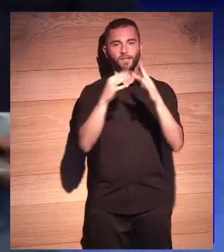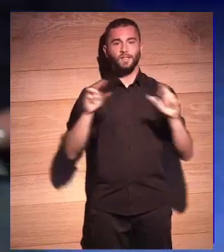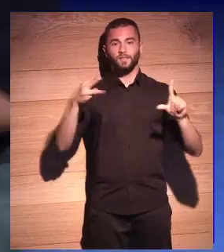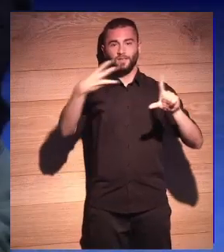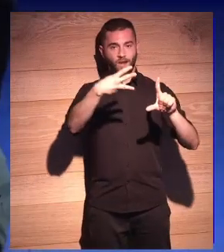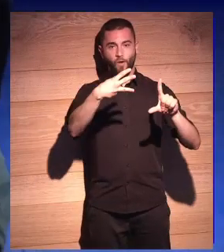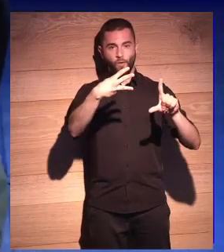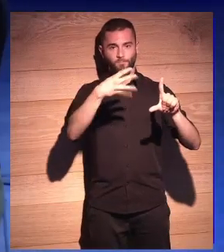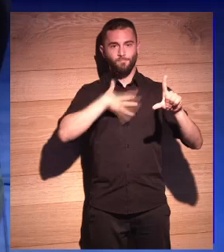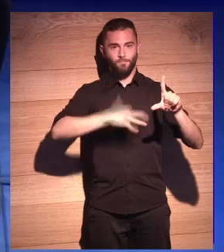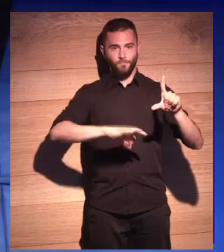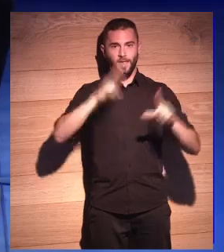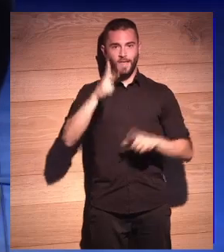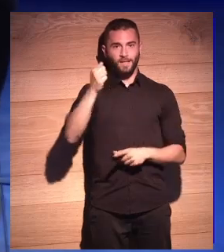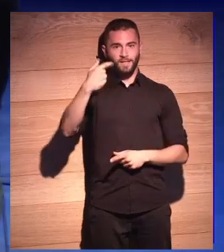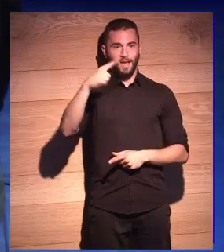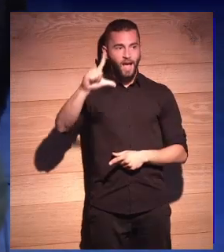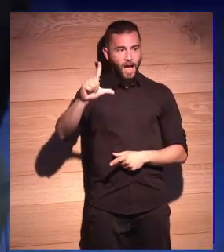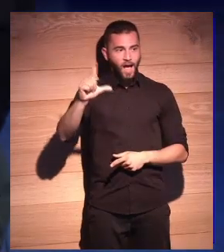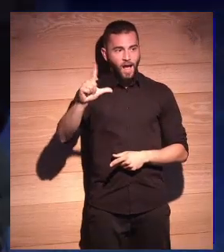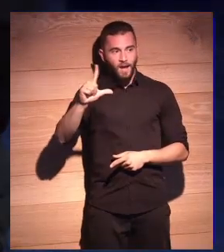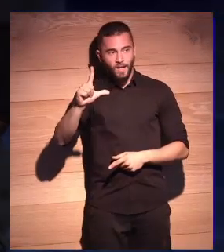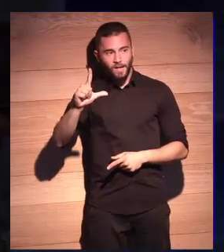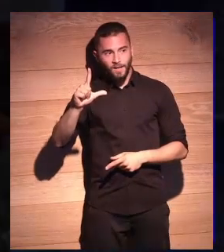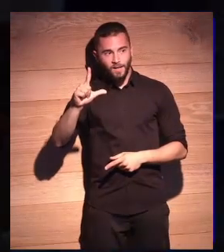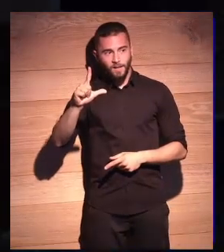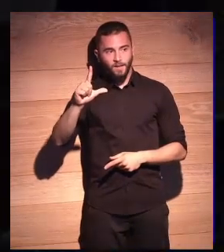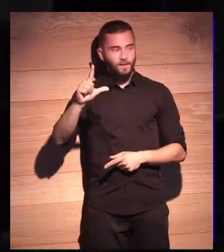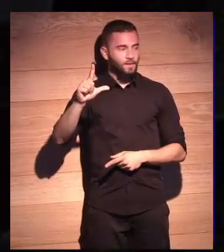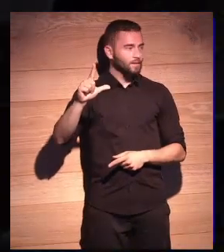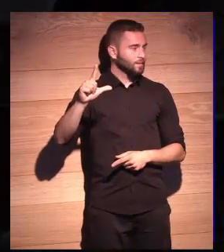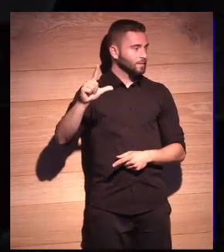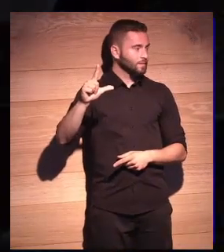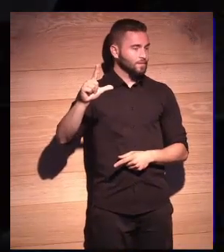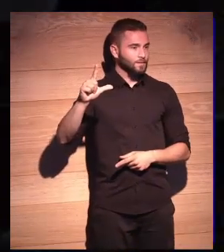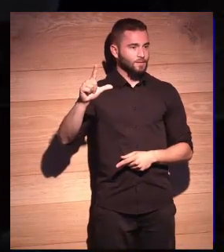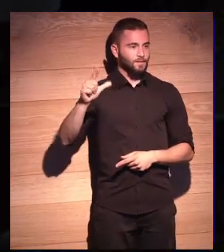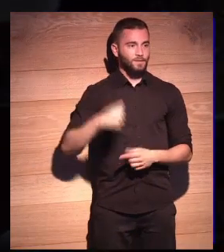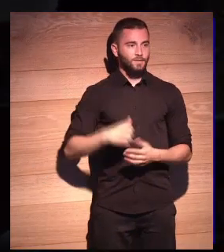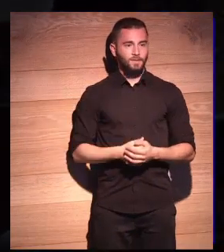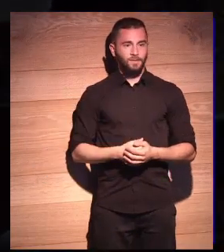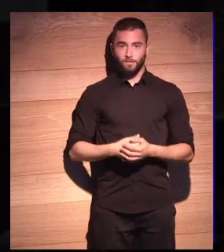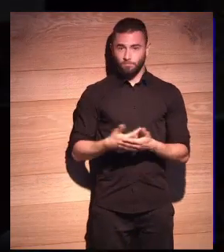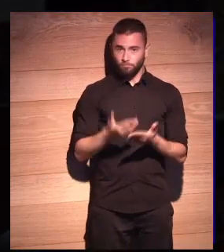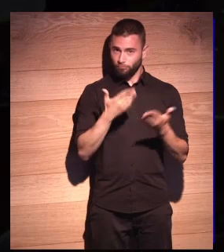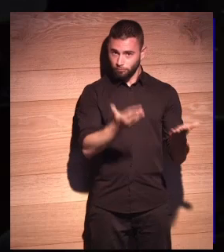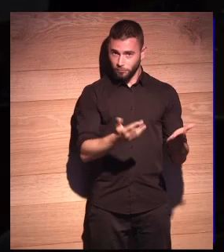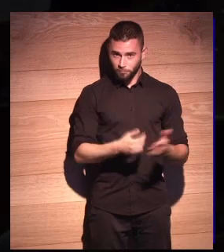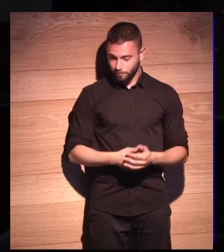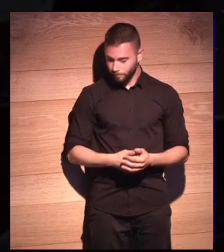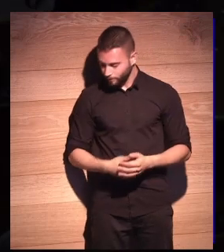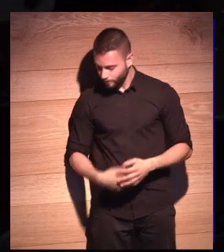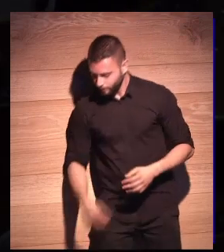in contact with through the website Chagall No?